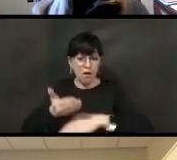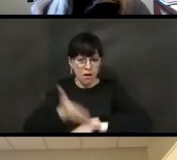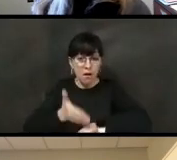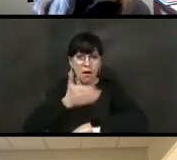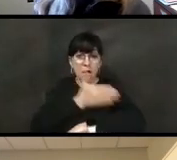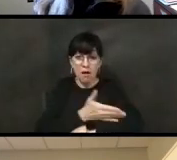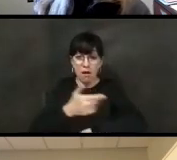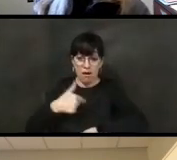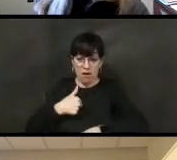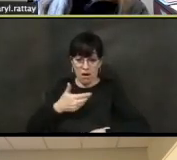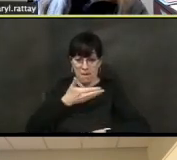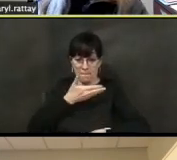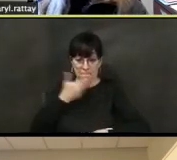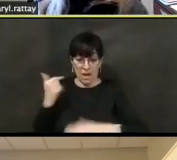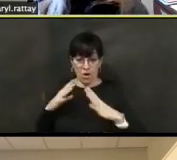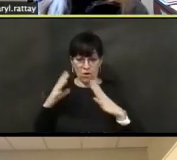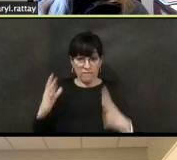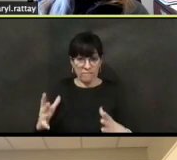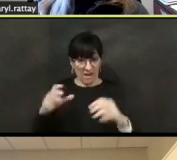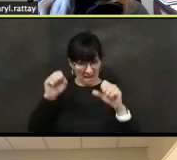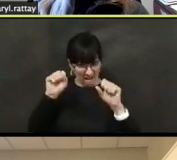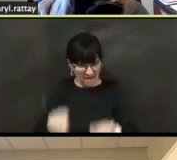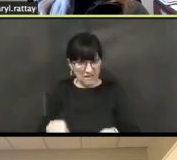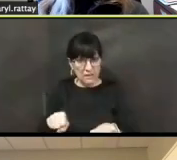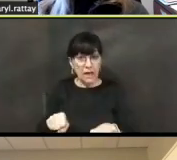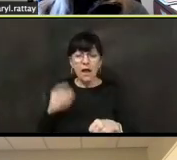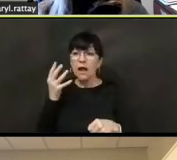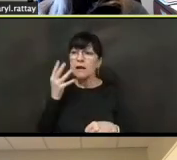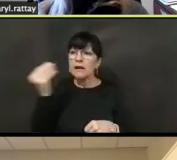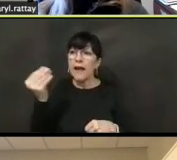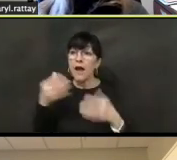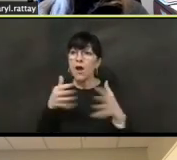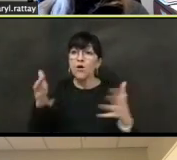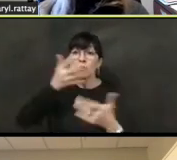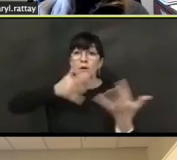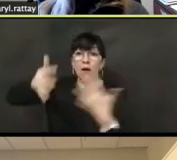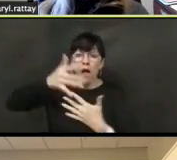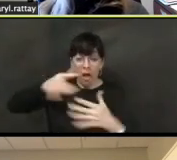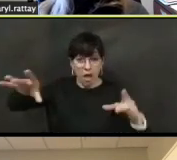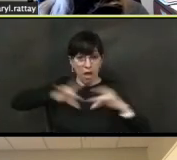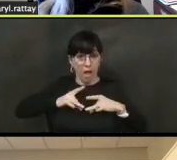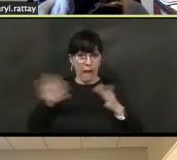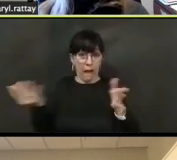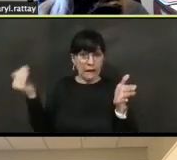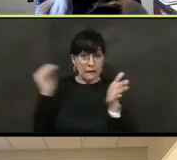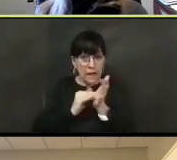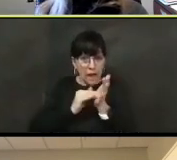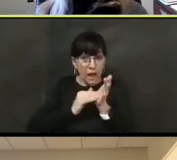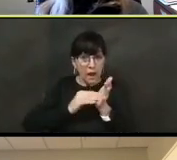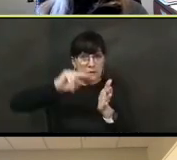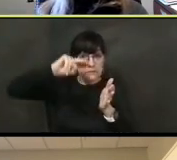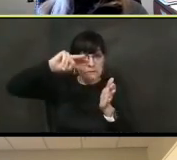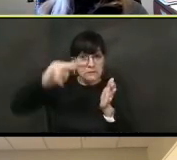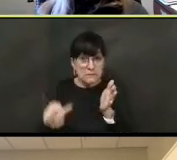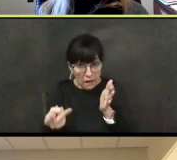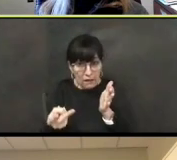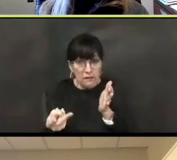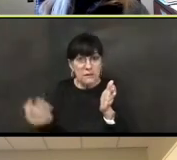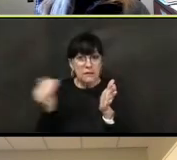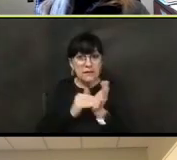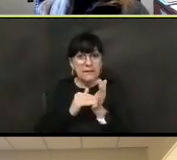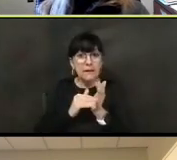advice? Yeah, so there's a lot we don't know about this virus, and I think this virus surprises us all the